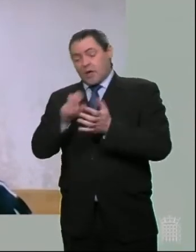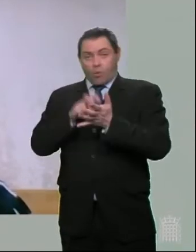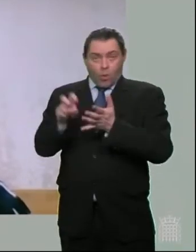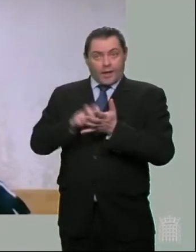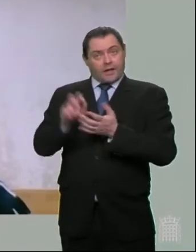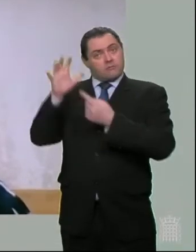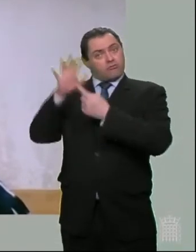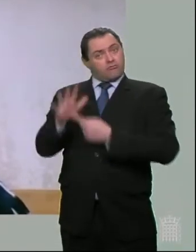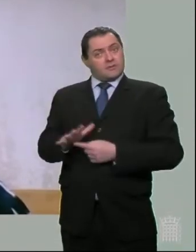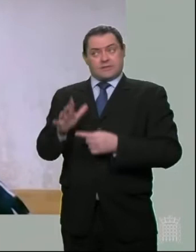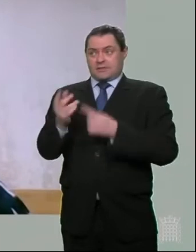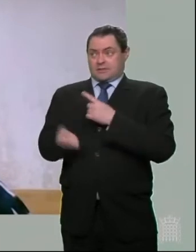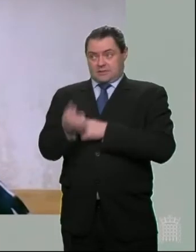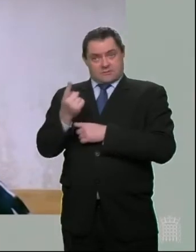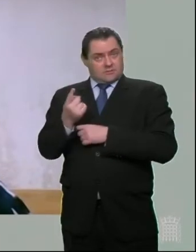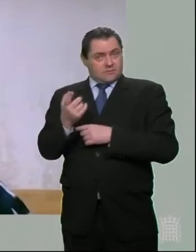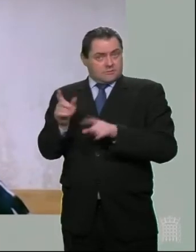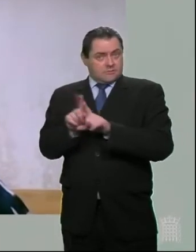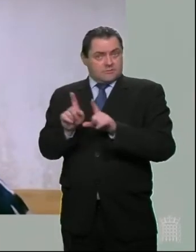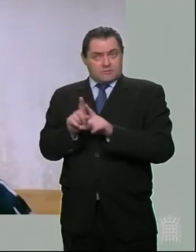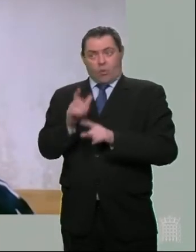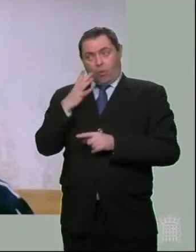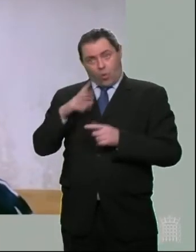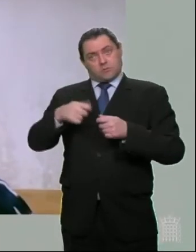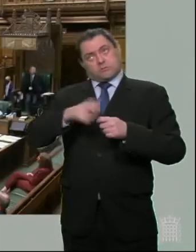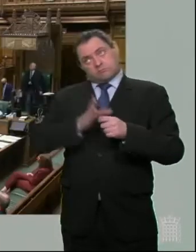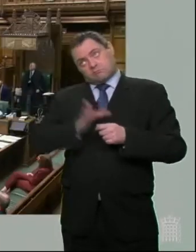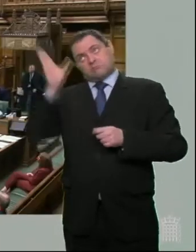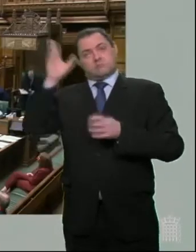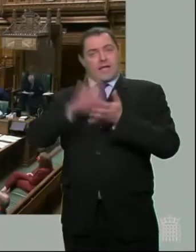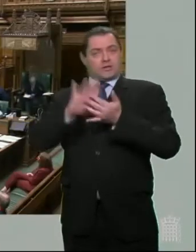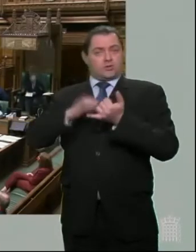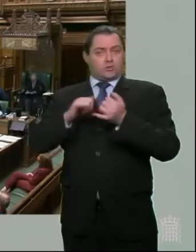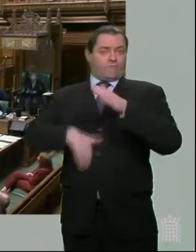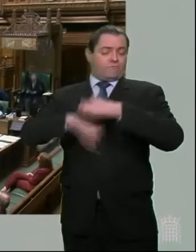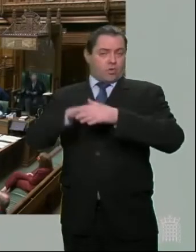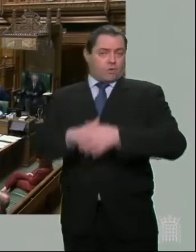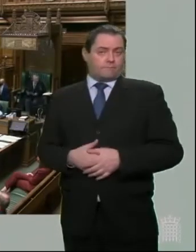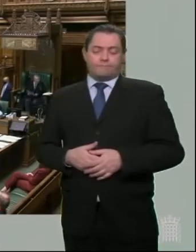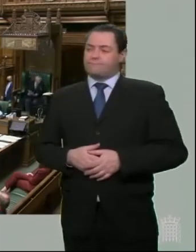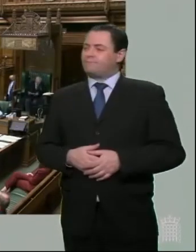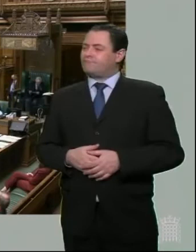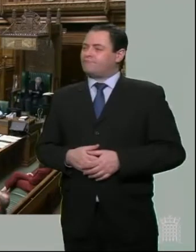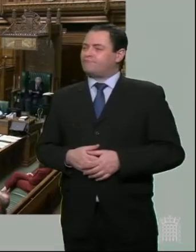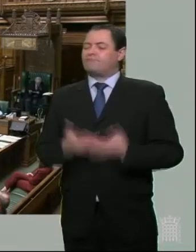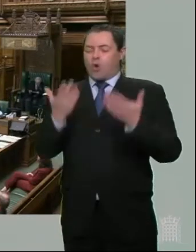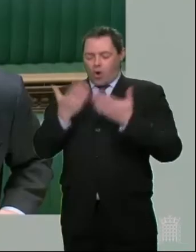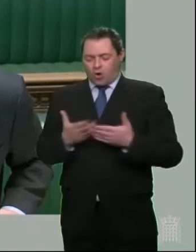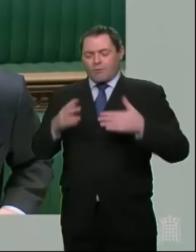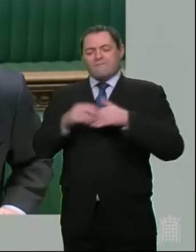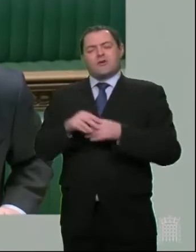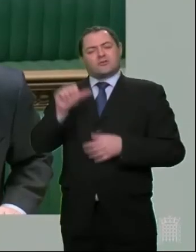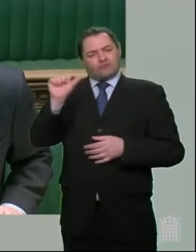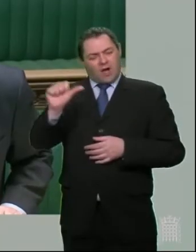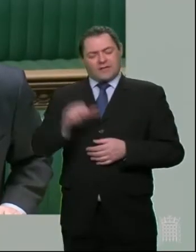walking must play a crucial part? Well, my honourable friend is absolutely right, and she's right to